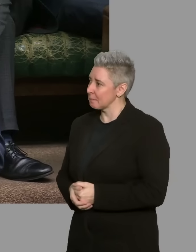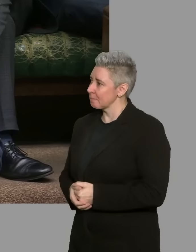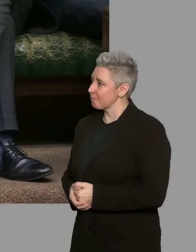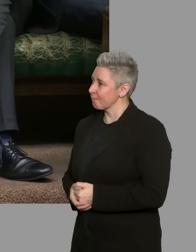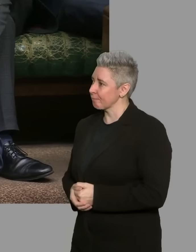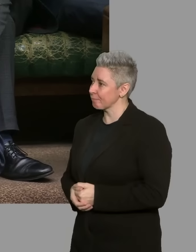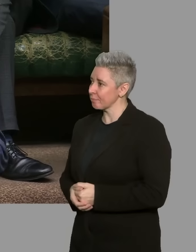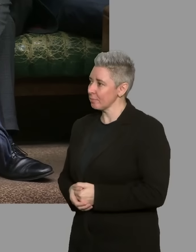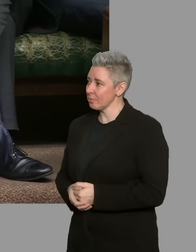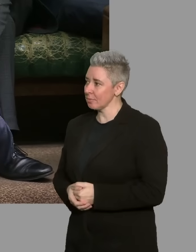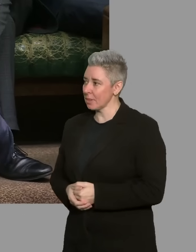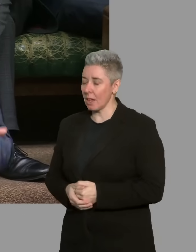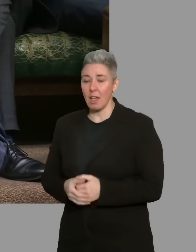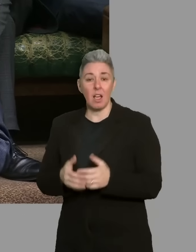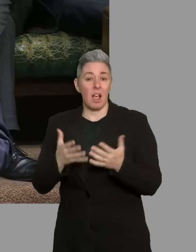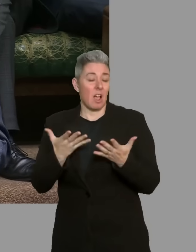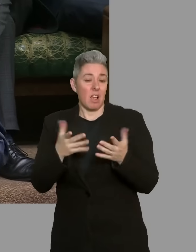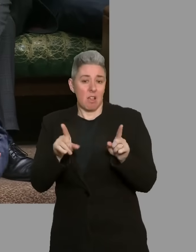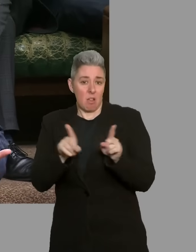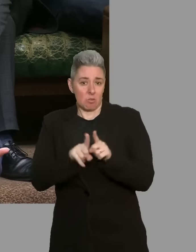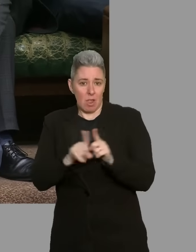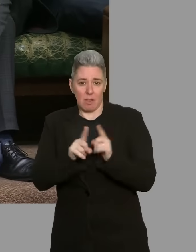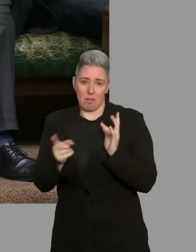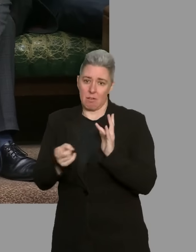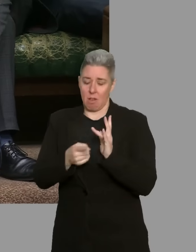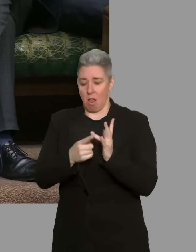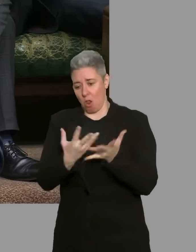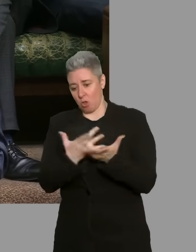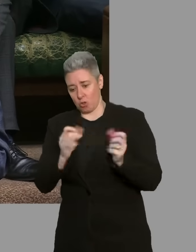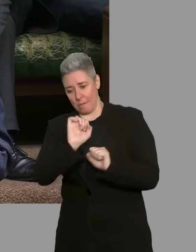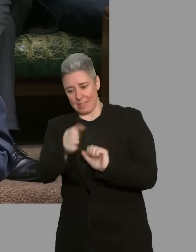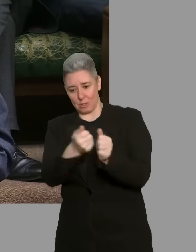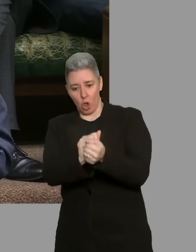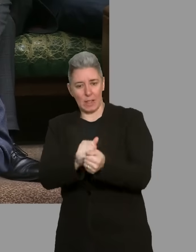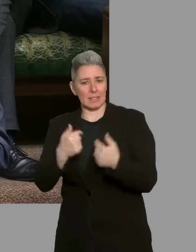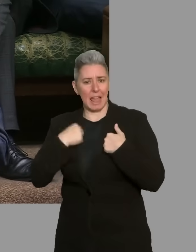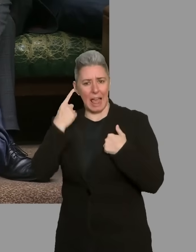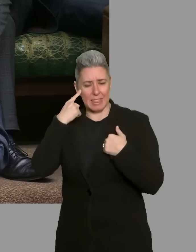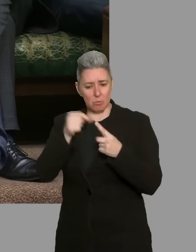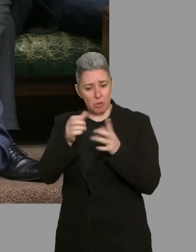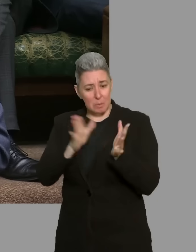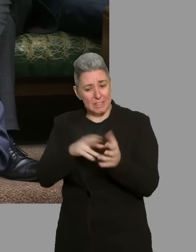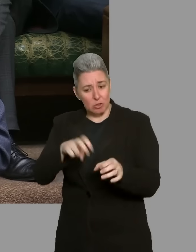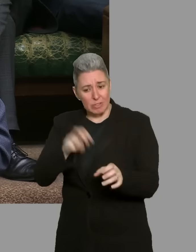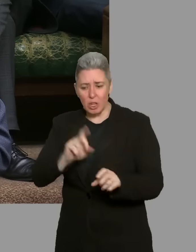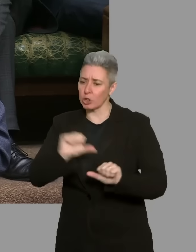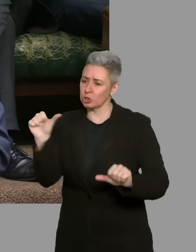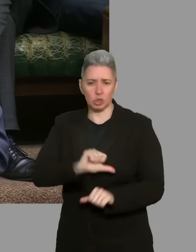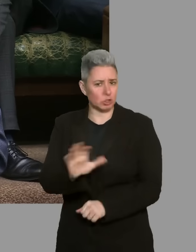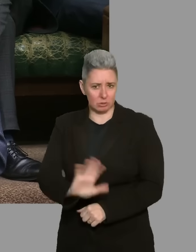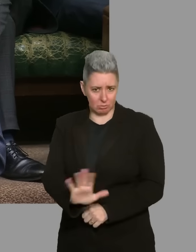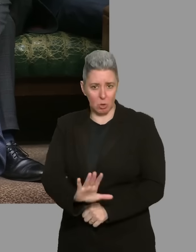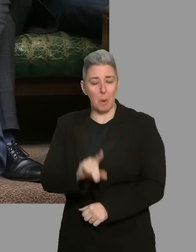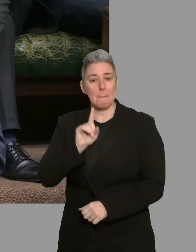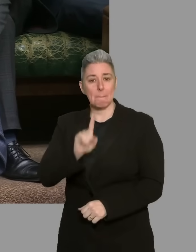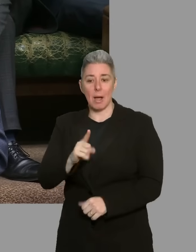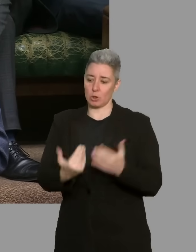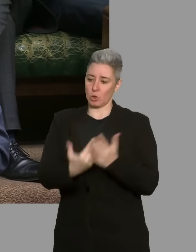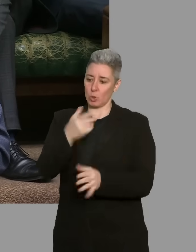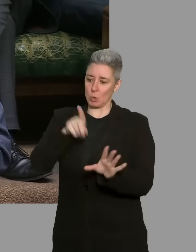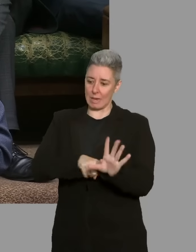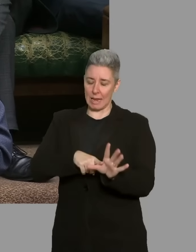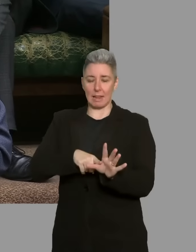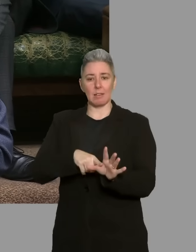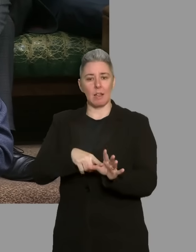start of a new year, it's time to reflect, reset, detox, if you will, on his government's appalling economic policies and